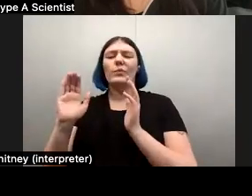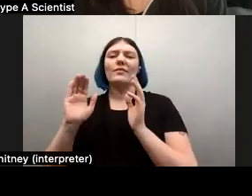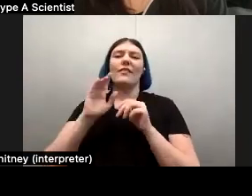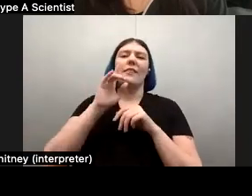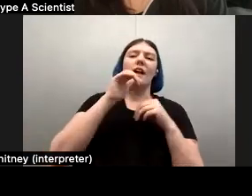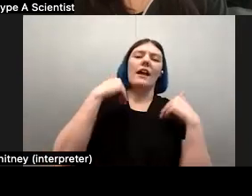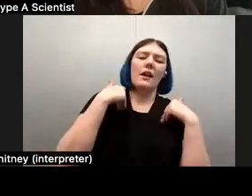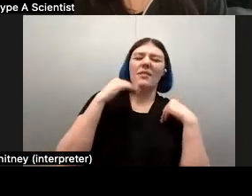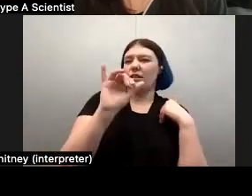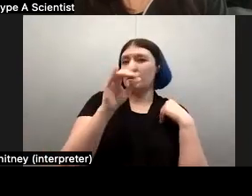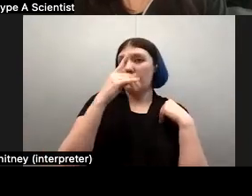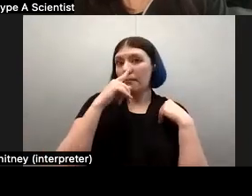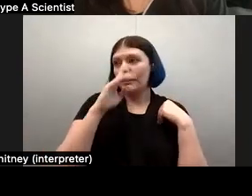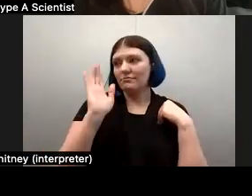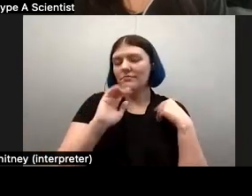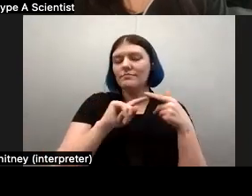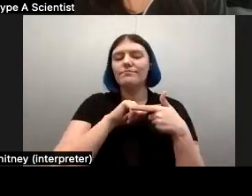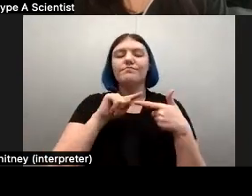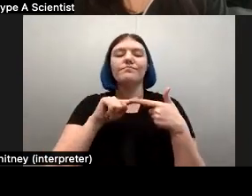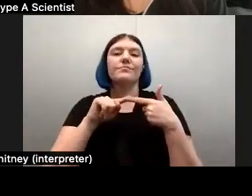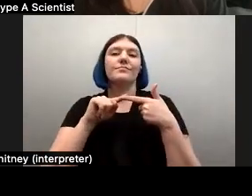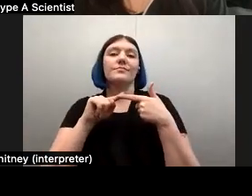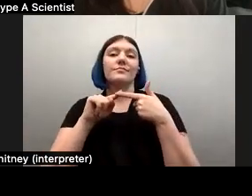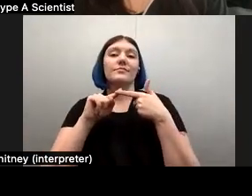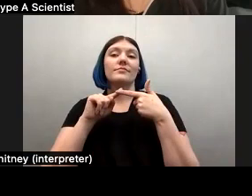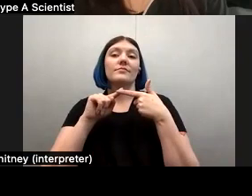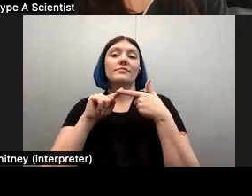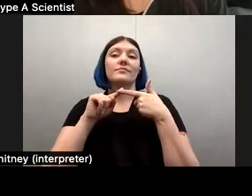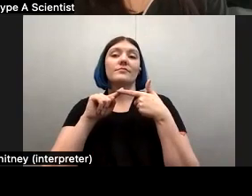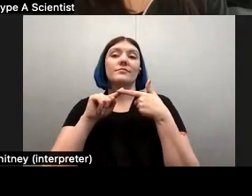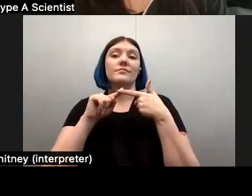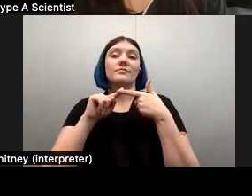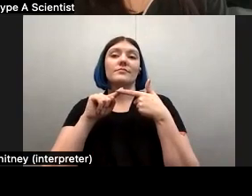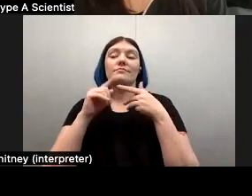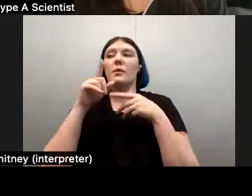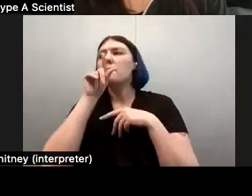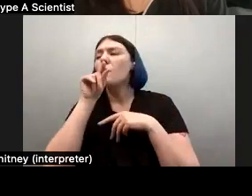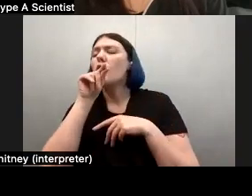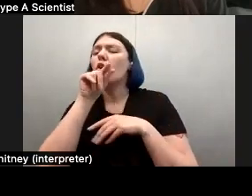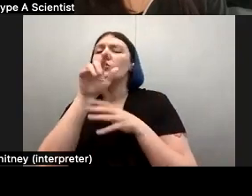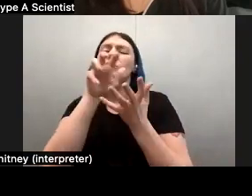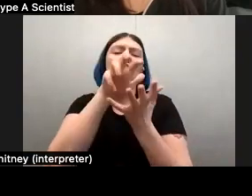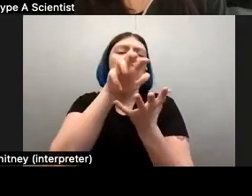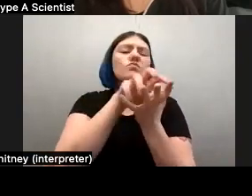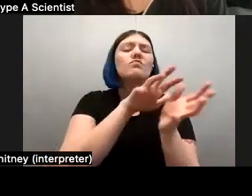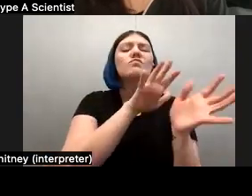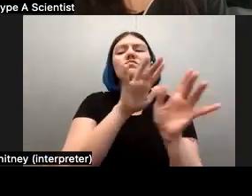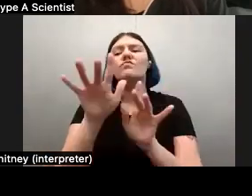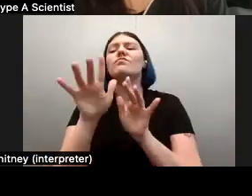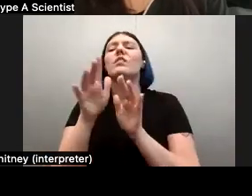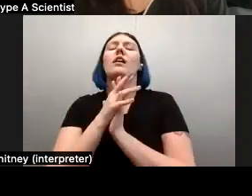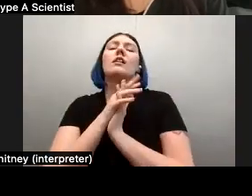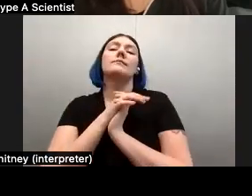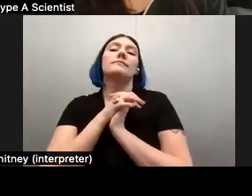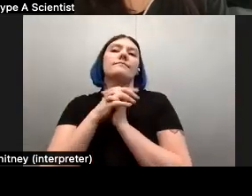was collecting in that other photo. We look at the relationships between birds and crocodiles and alligators, and we try